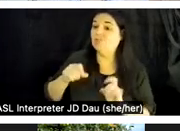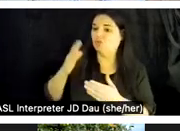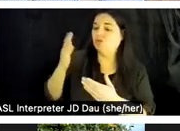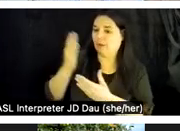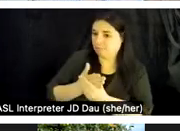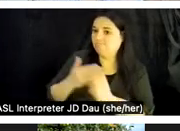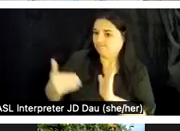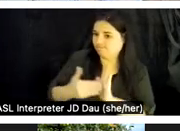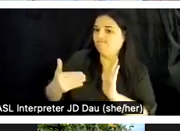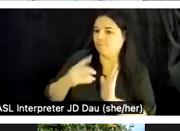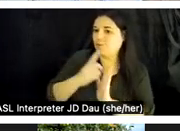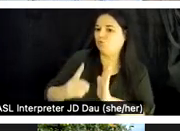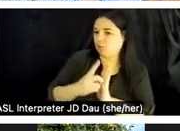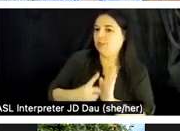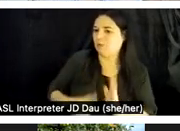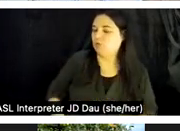discrimination complaint.